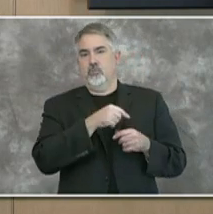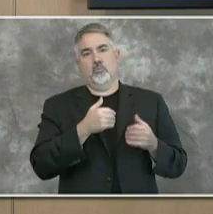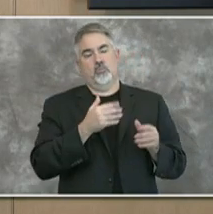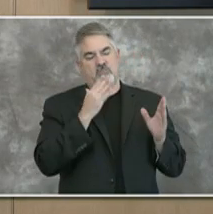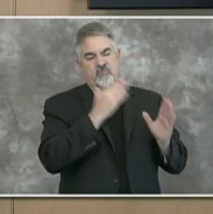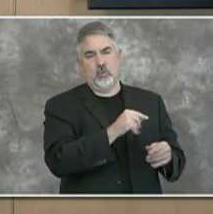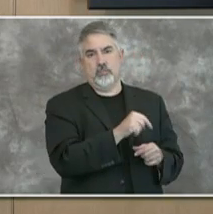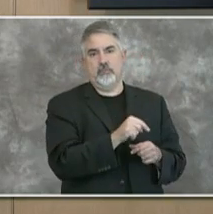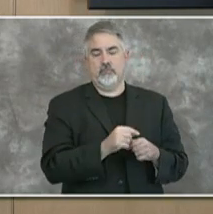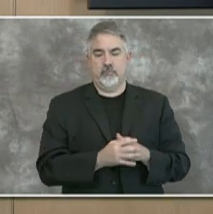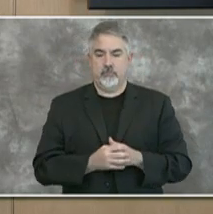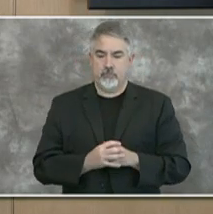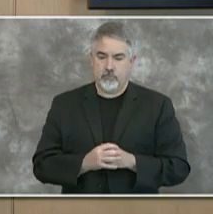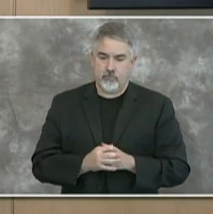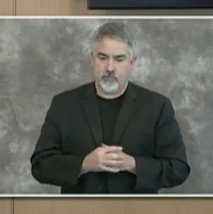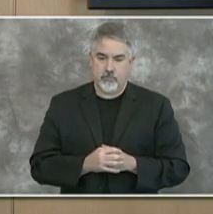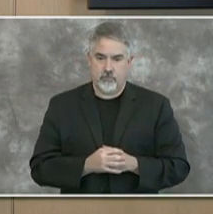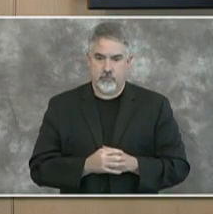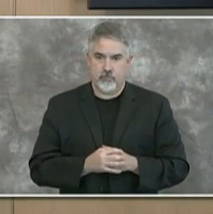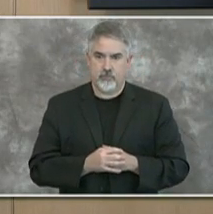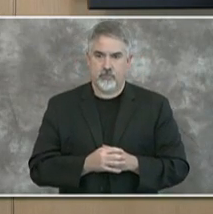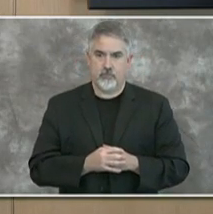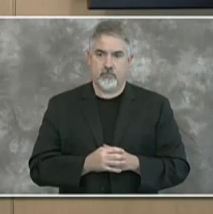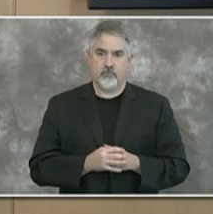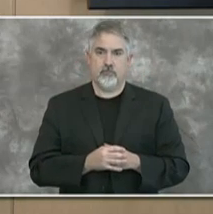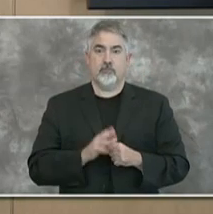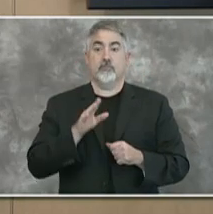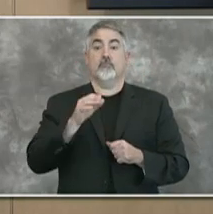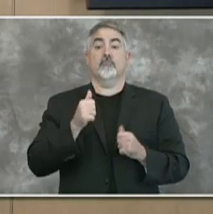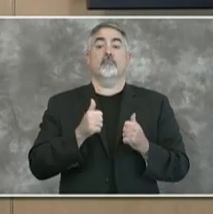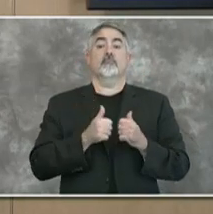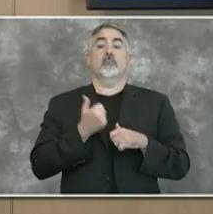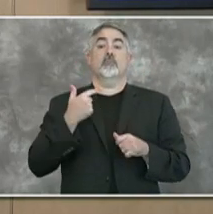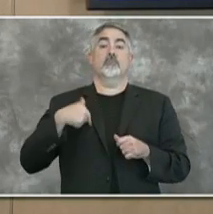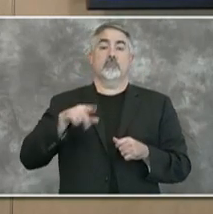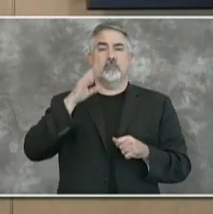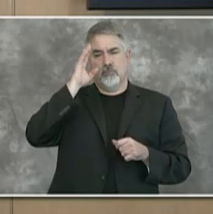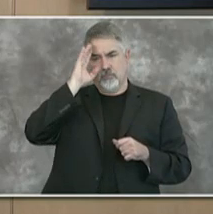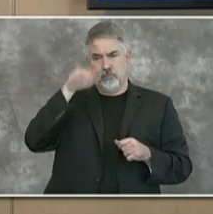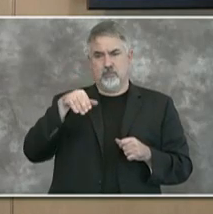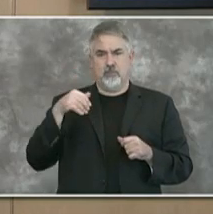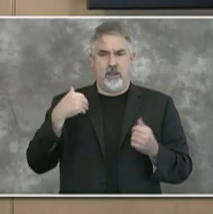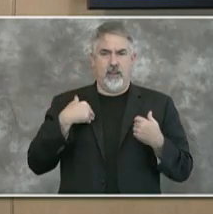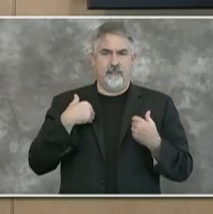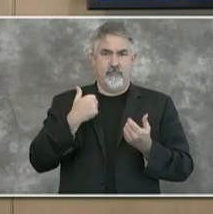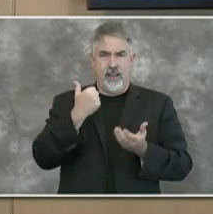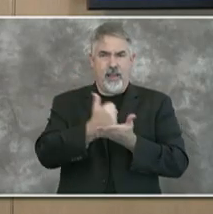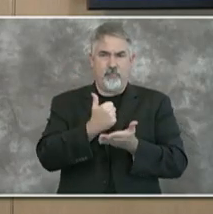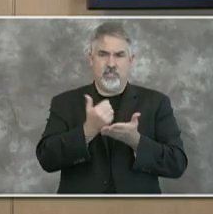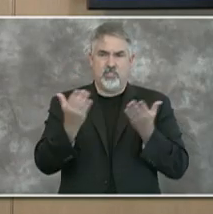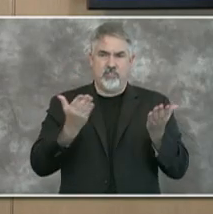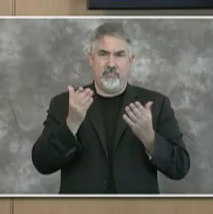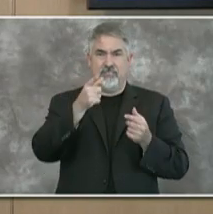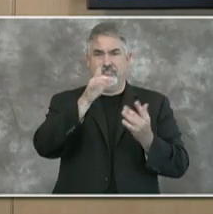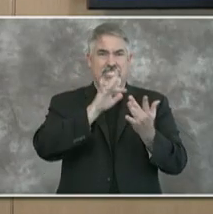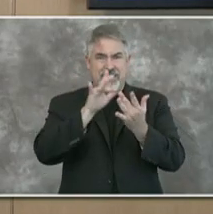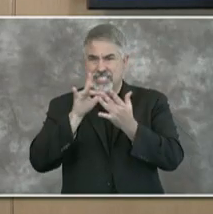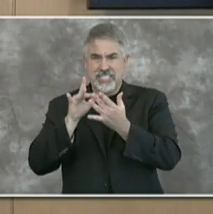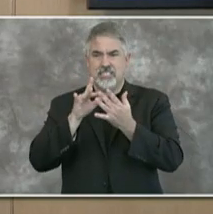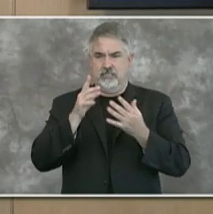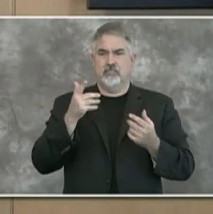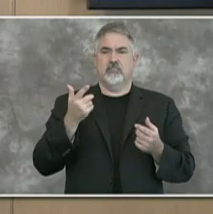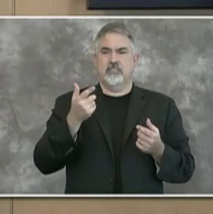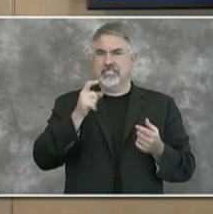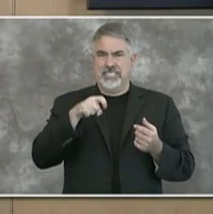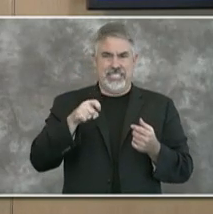us. Most importantly, we can get help, and the sooner we reach out relative to when we start feeling unwell, the better